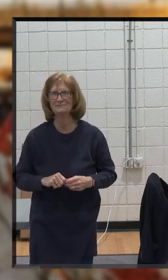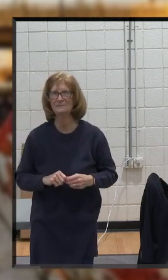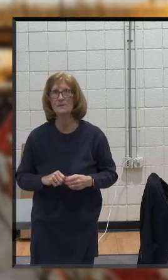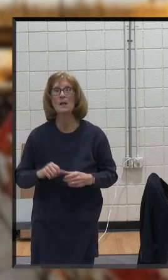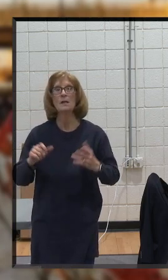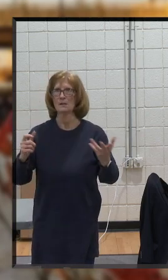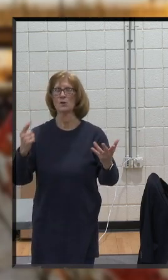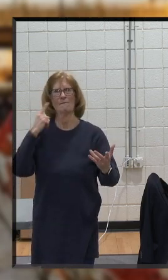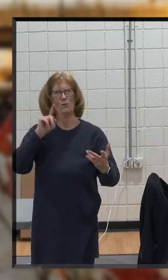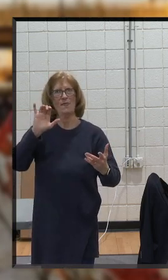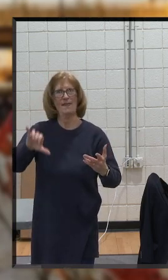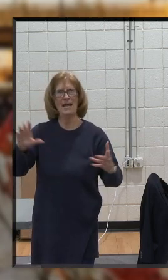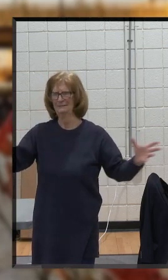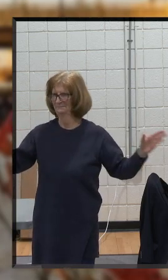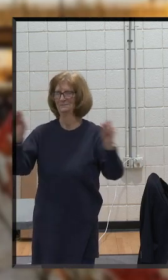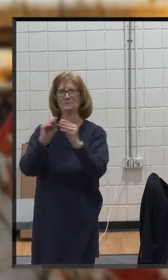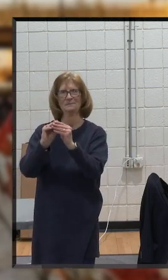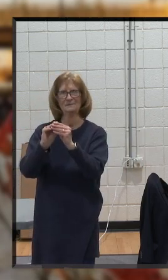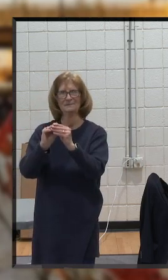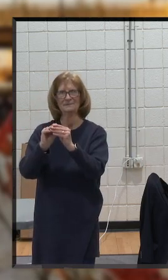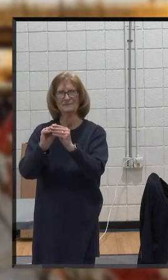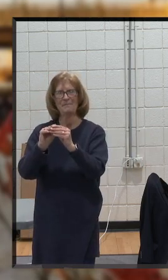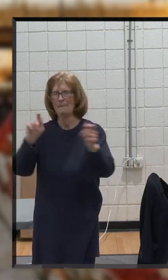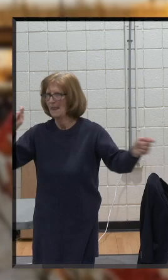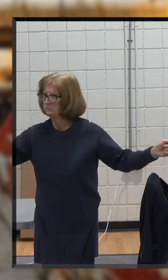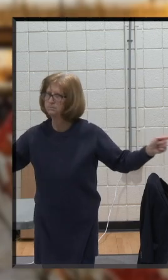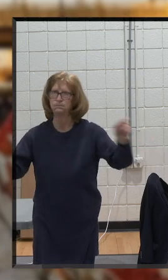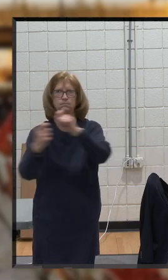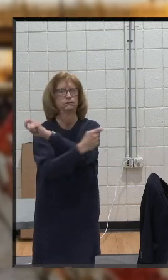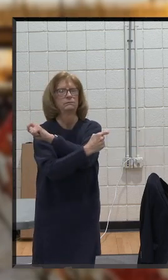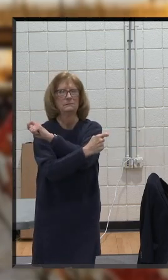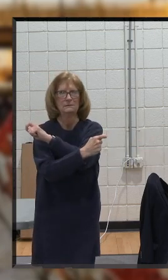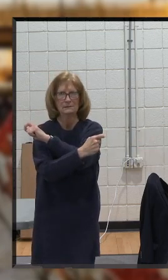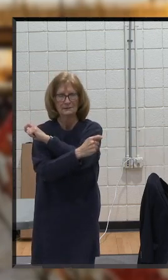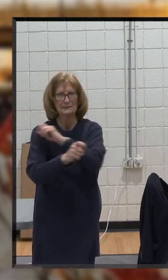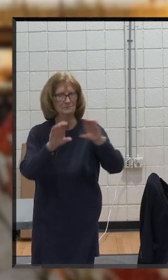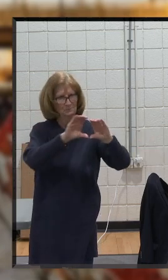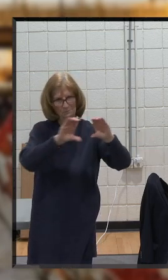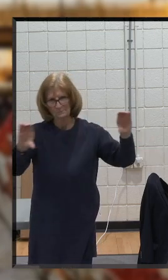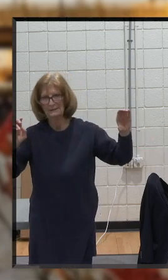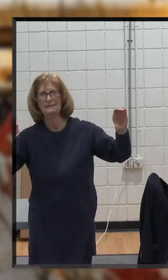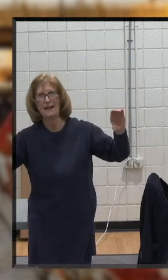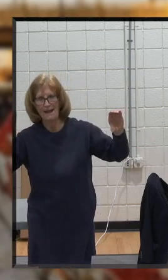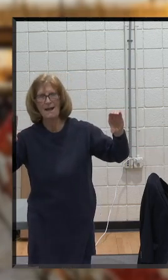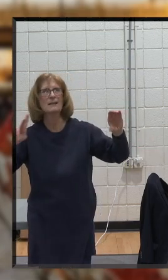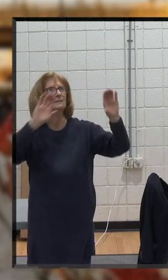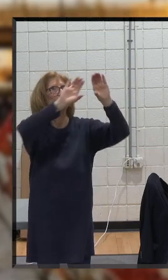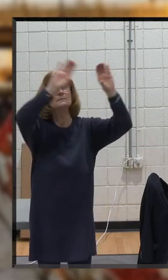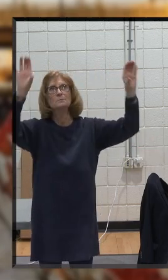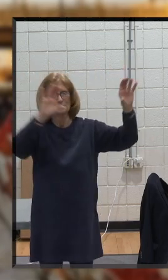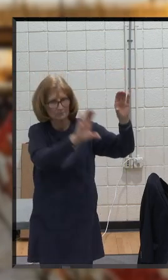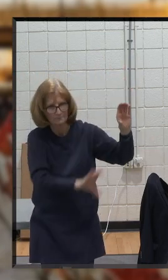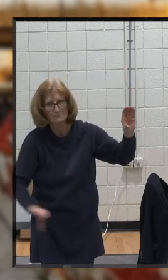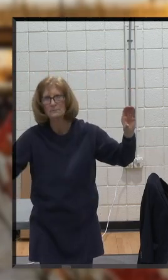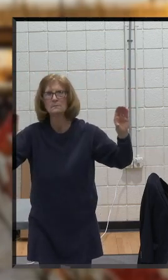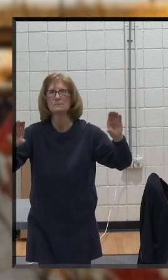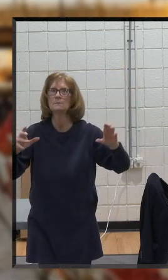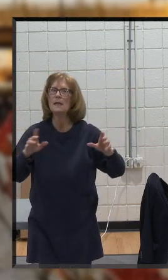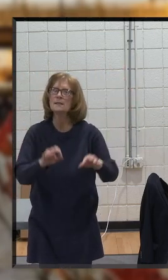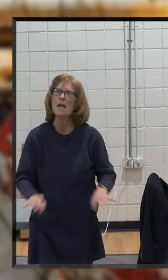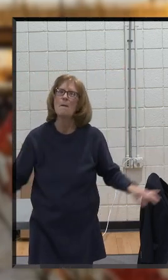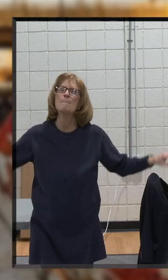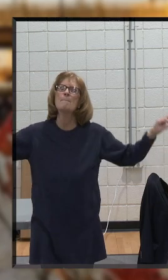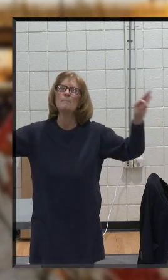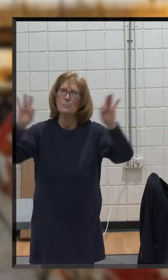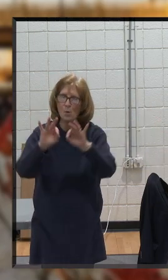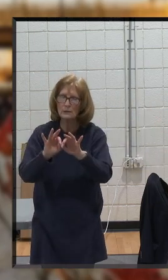So to do all of this work and completely replace the deck, obviously that is a significant undertaking that is going to